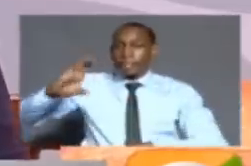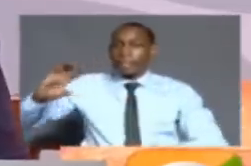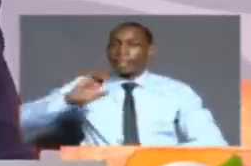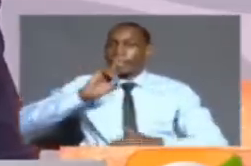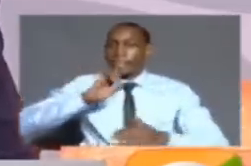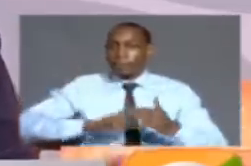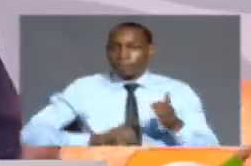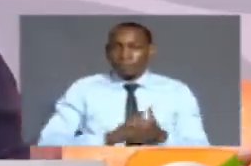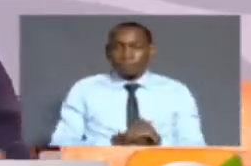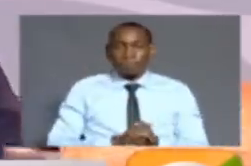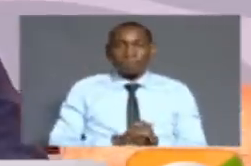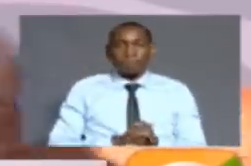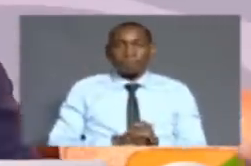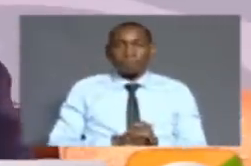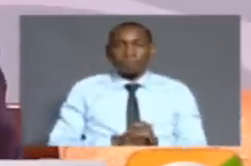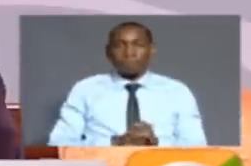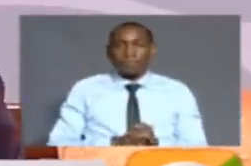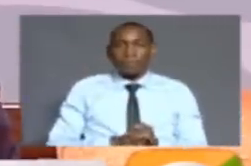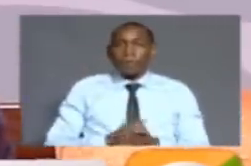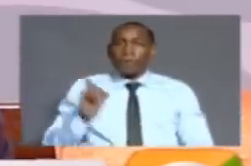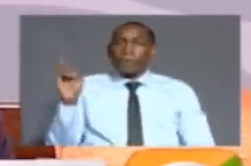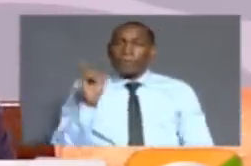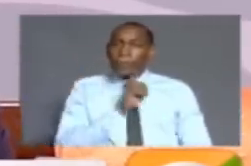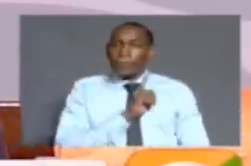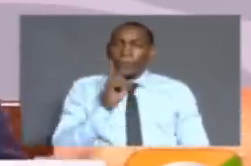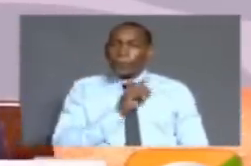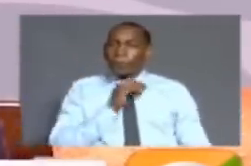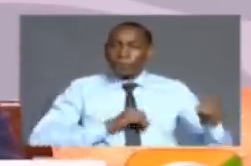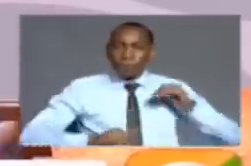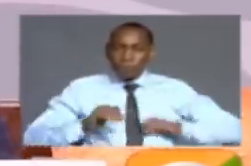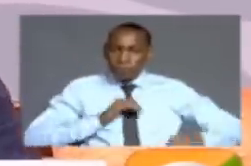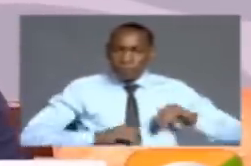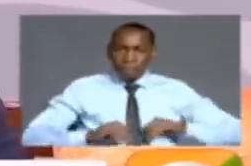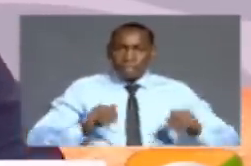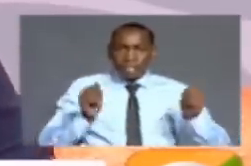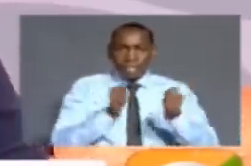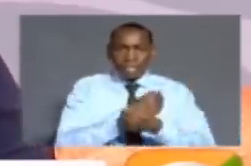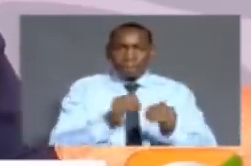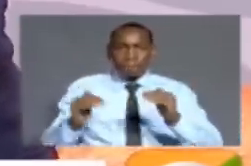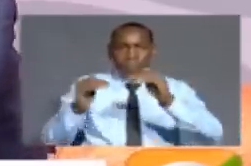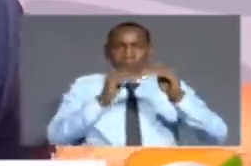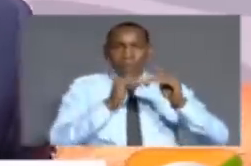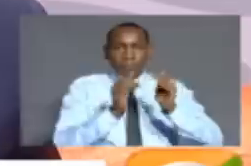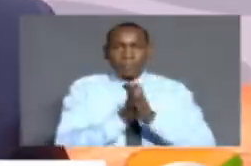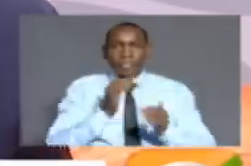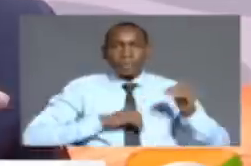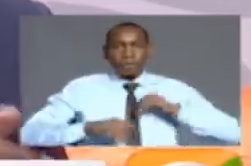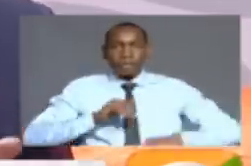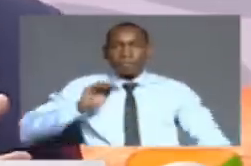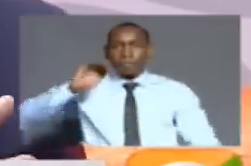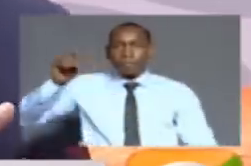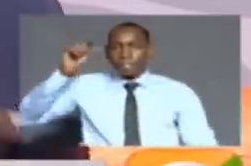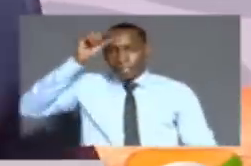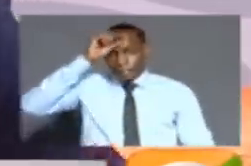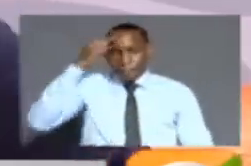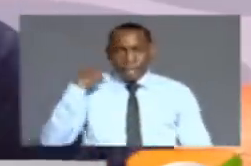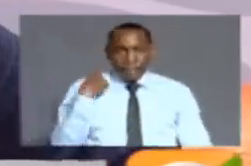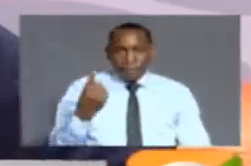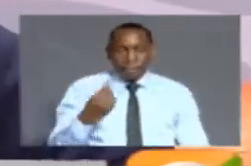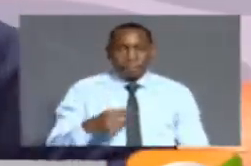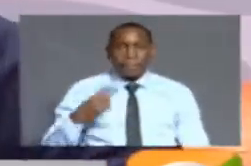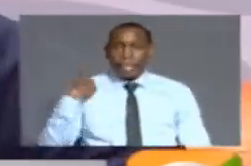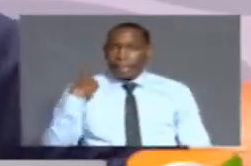said, it is the most corrupt, there's no way you can equate that with the corruption in county governments. That's number one. Number